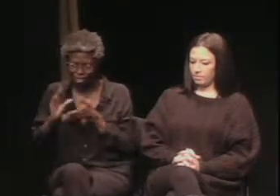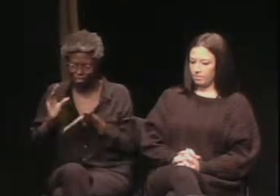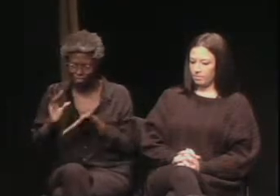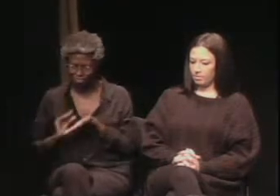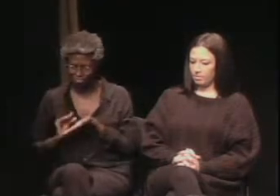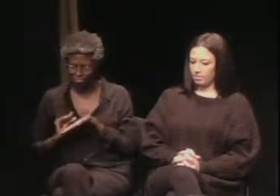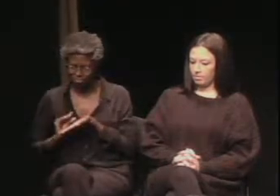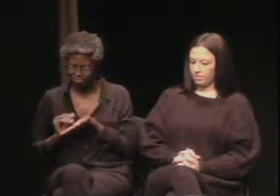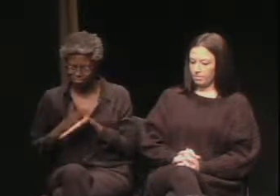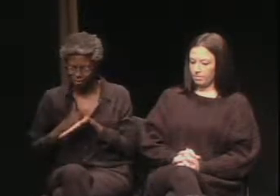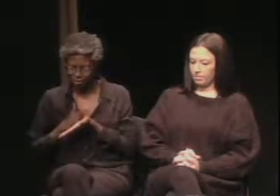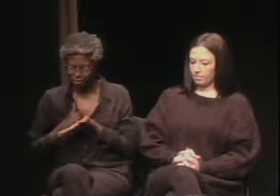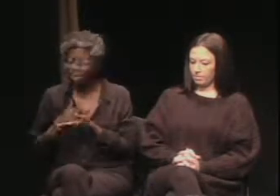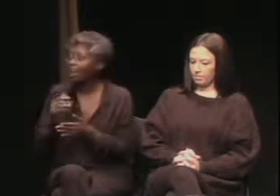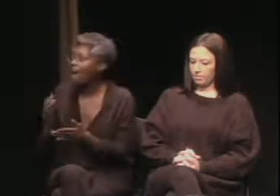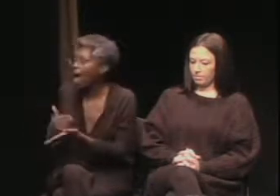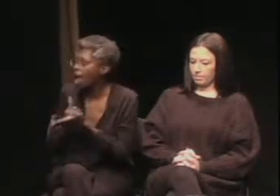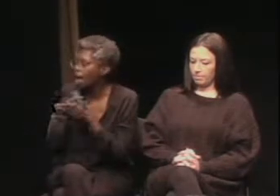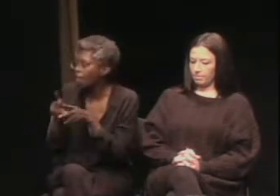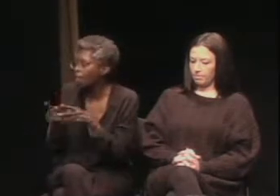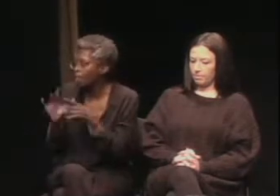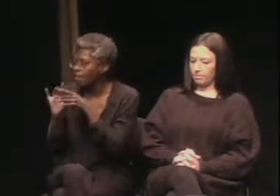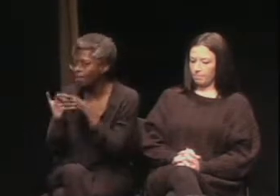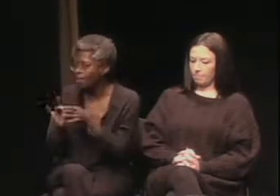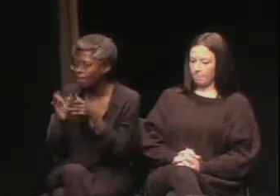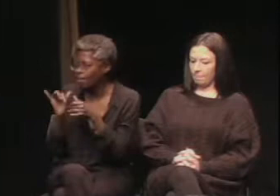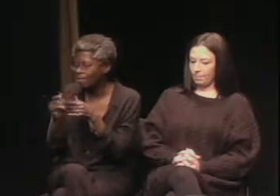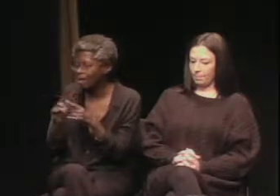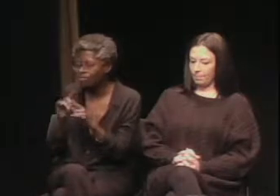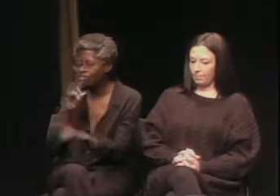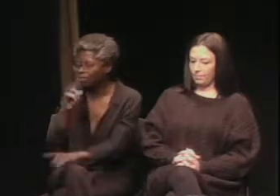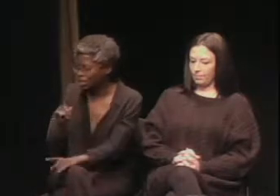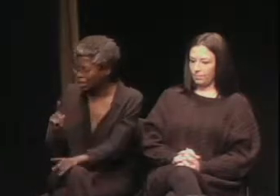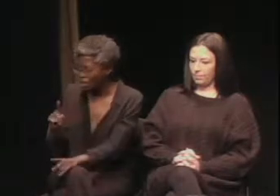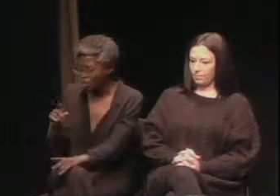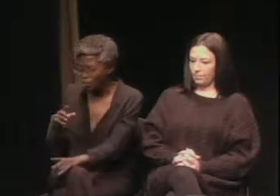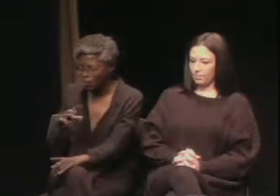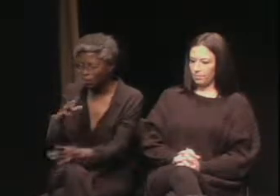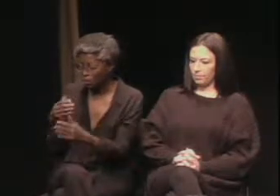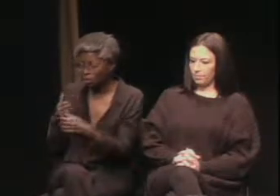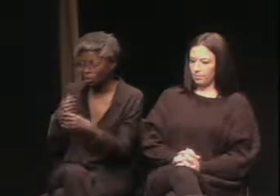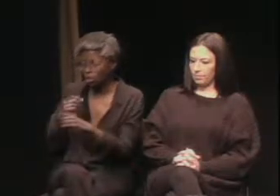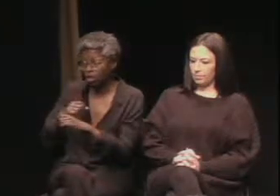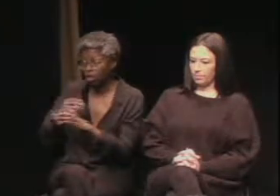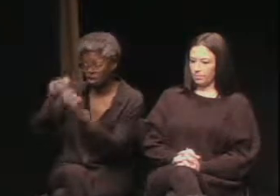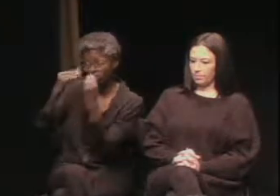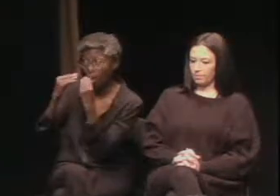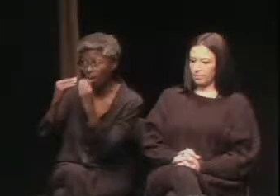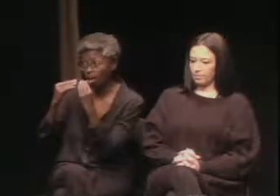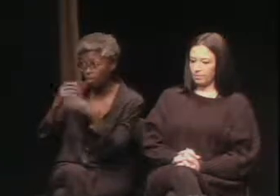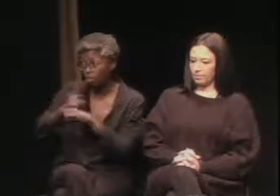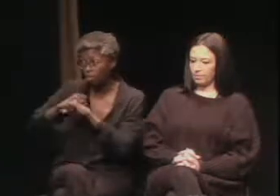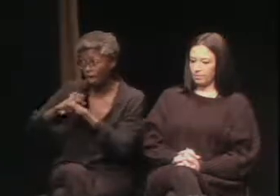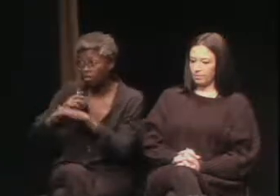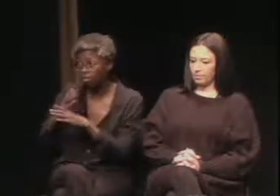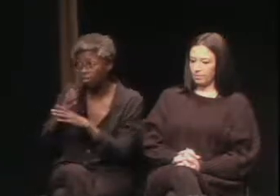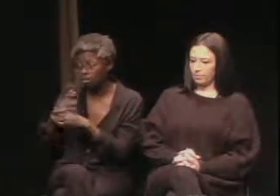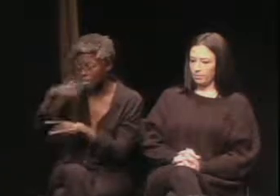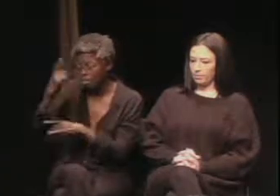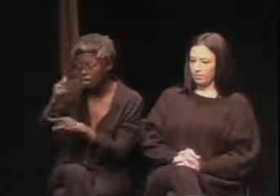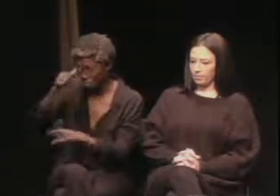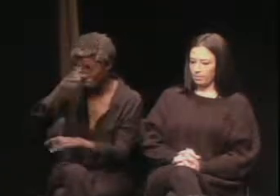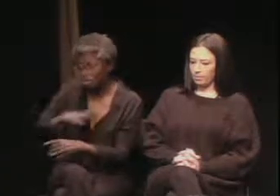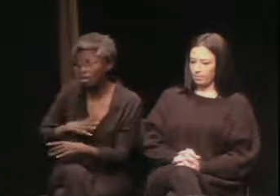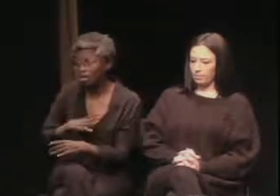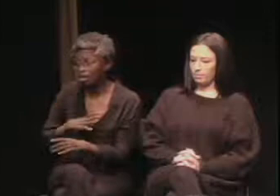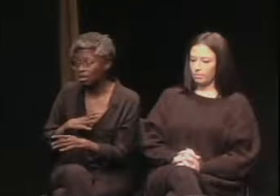just. And I hope people make the connection that we are taught to protect black men at an early age, but that's because of what the